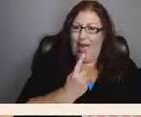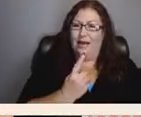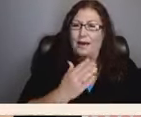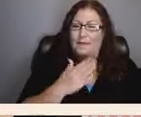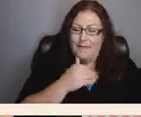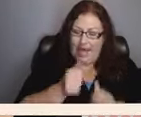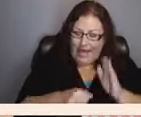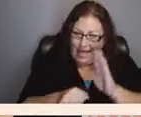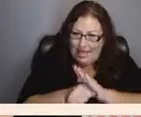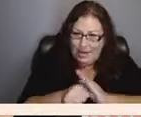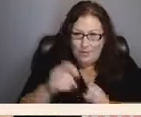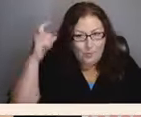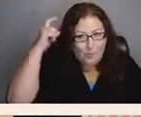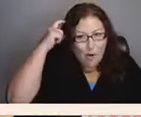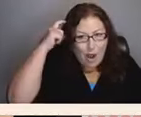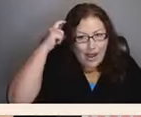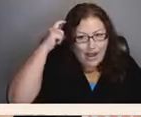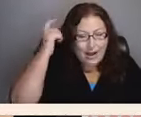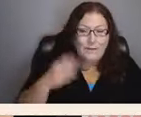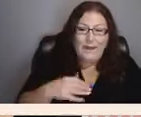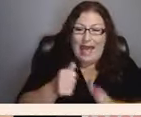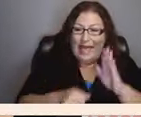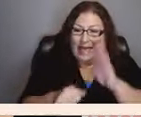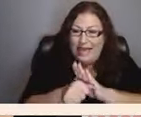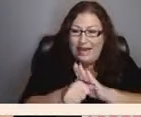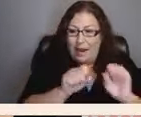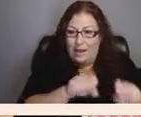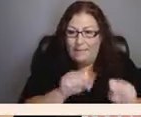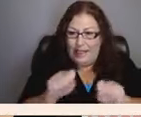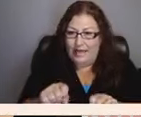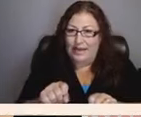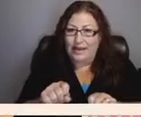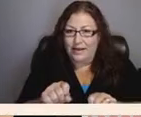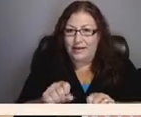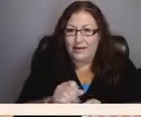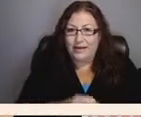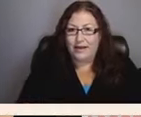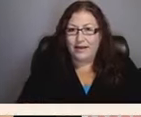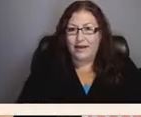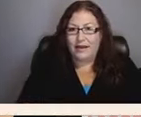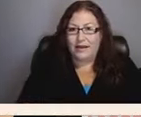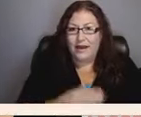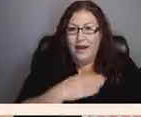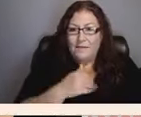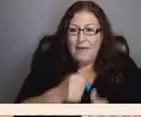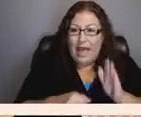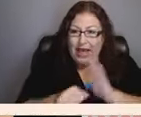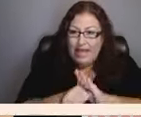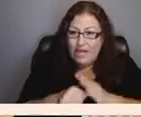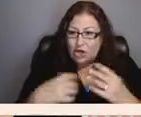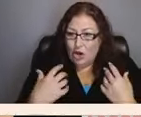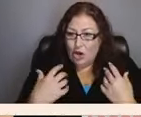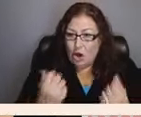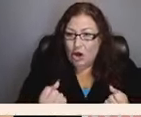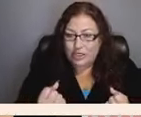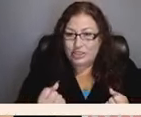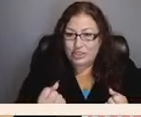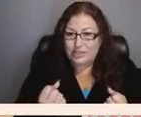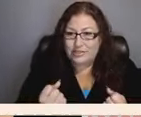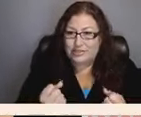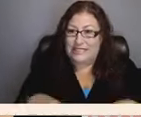brain, my hidden ability, um, my hidden courage to take risks